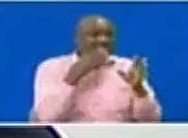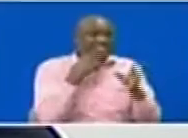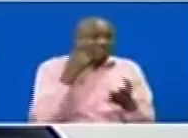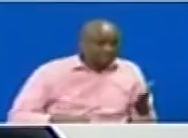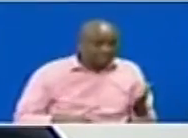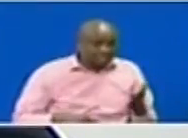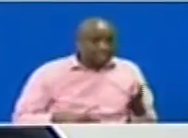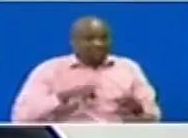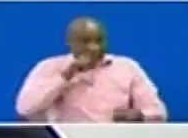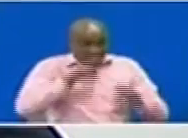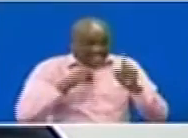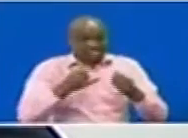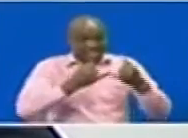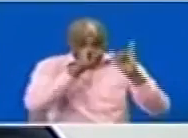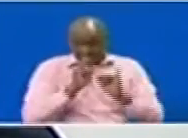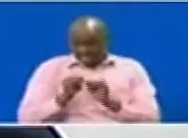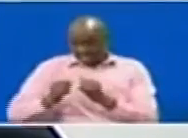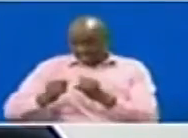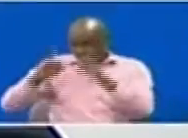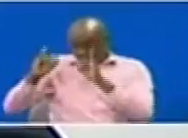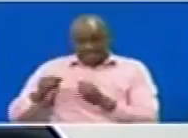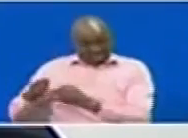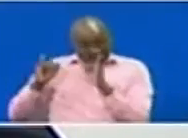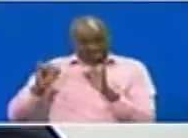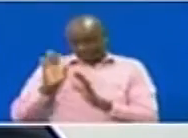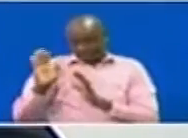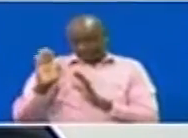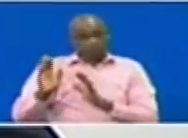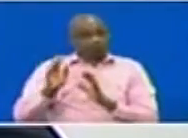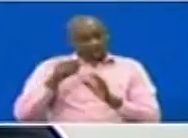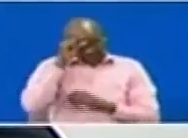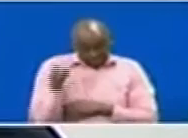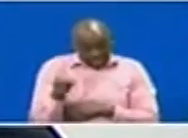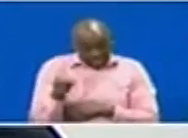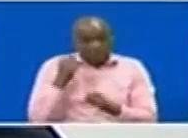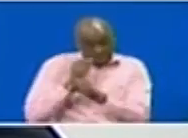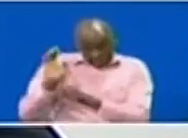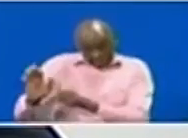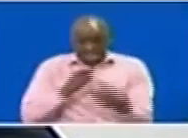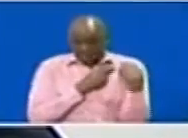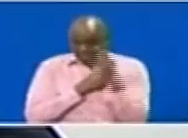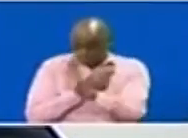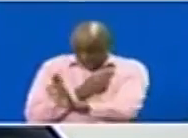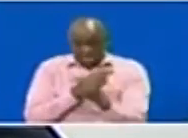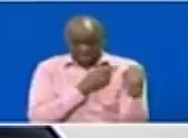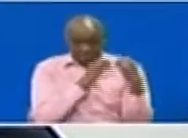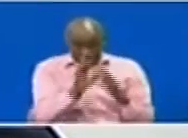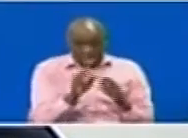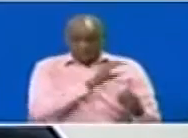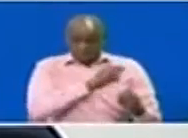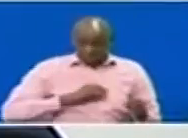sets out the various independent bodies of this government and the work that they have to do. We have independent